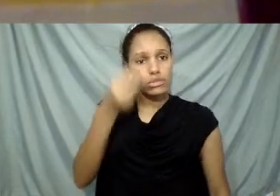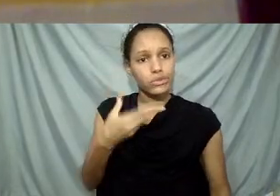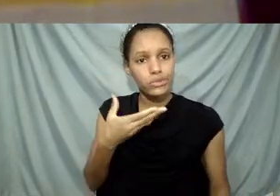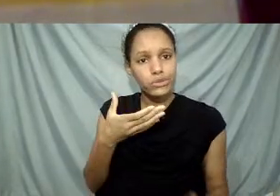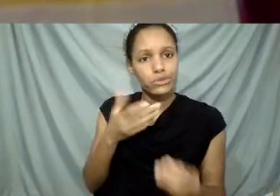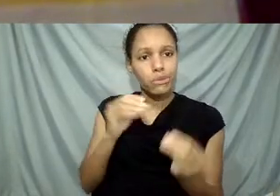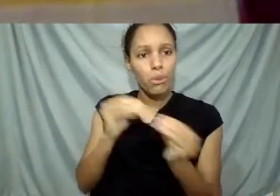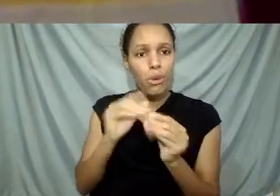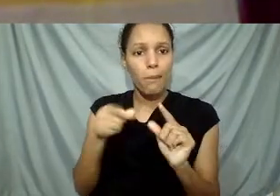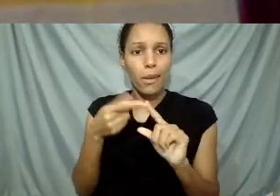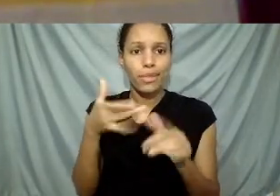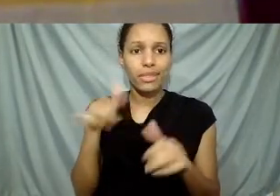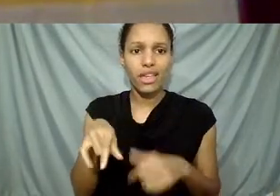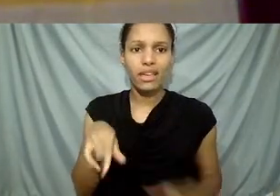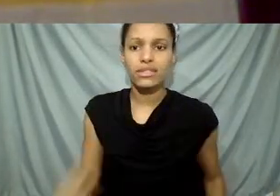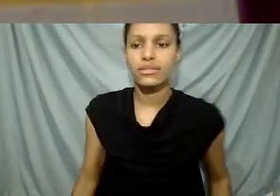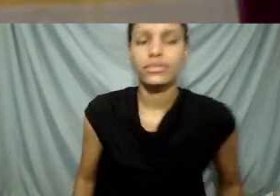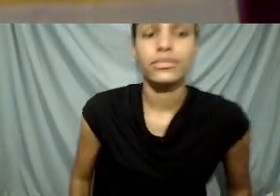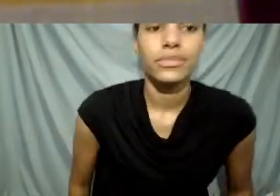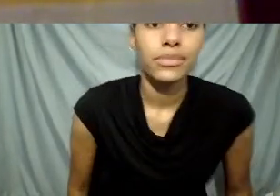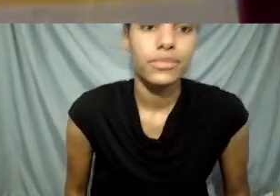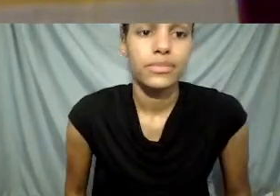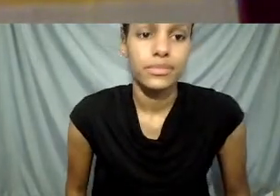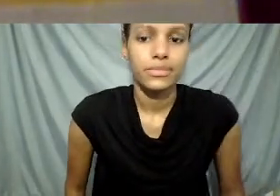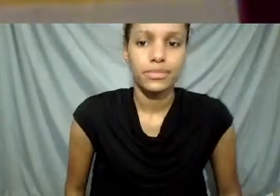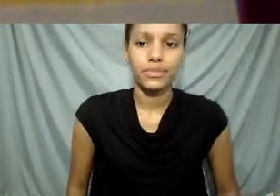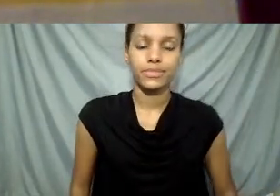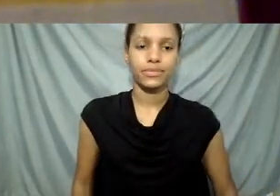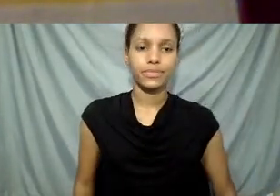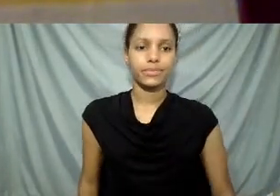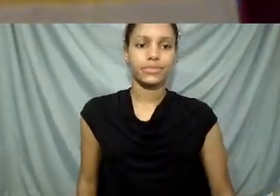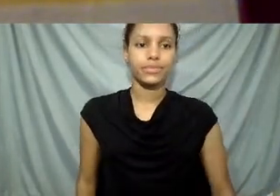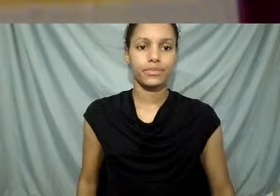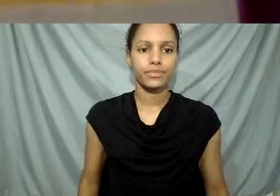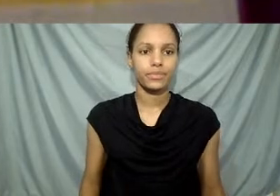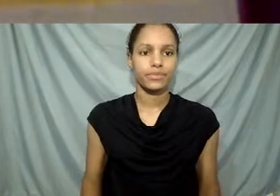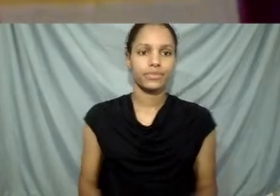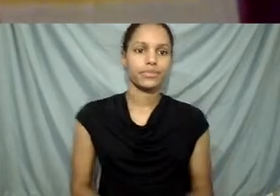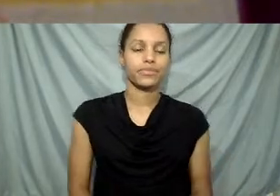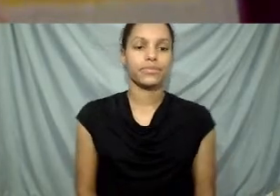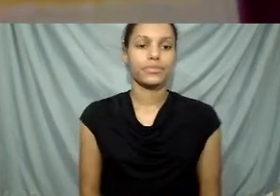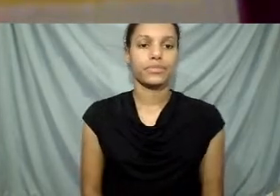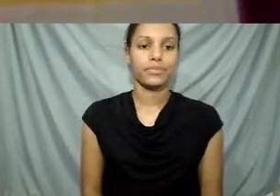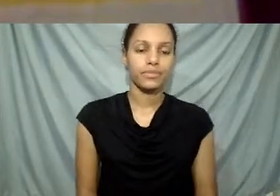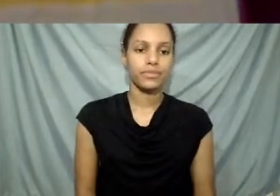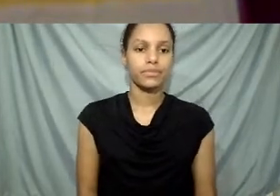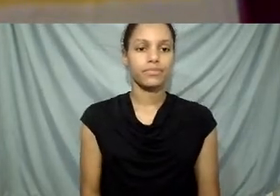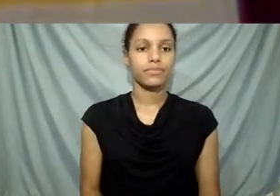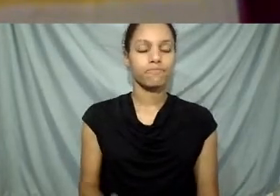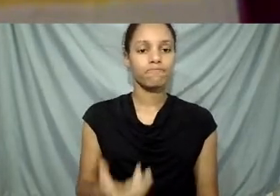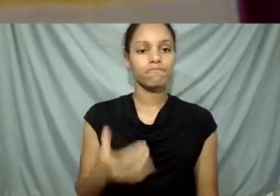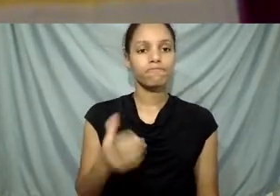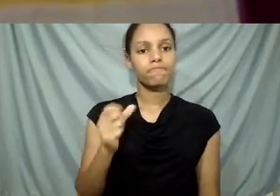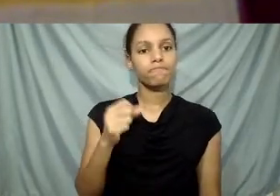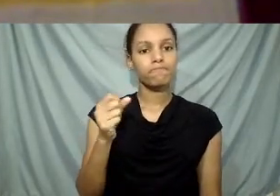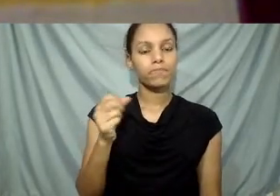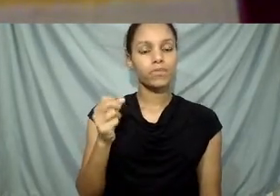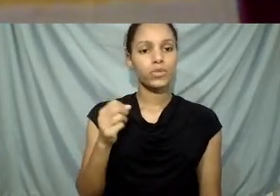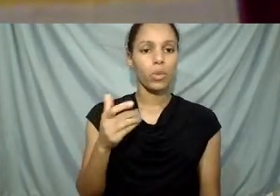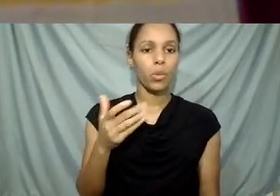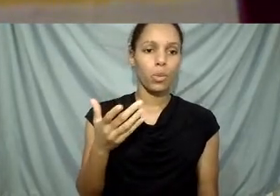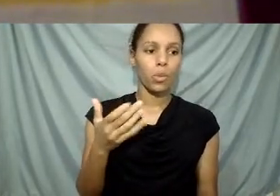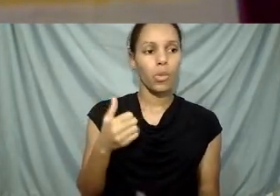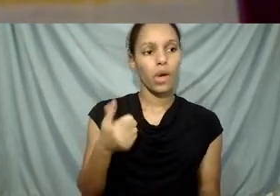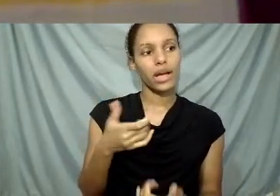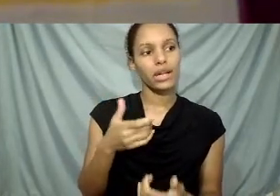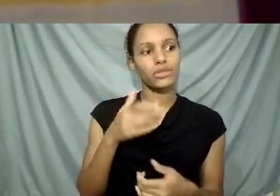for CJ and Time to Talk. Just encapsulate them a little bit and then put a year on them. Yes. So so Time to